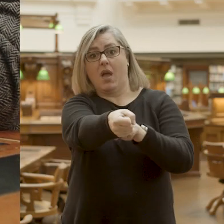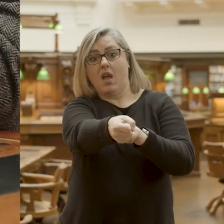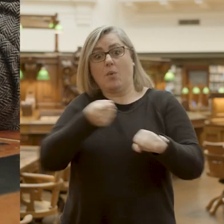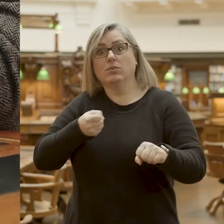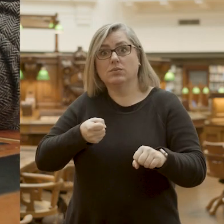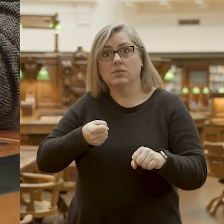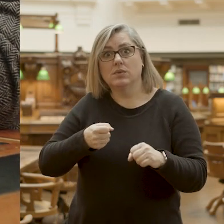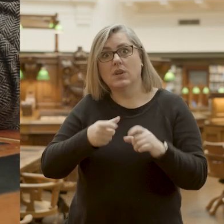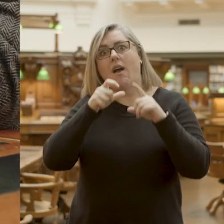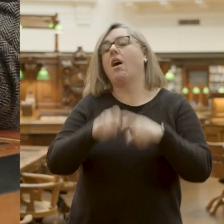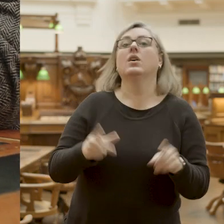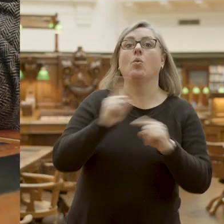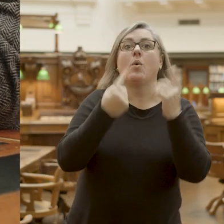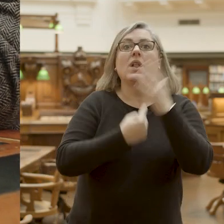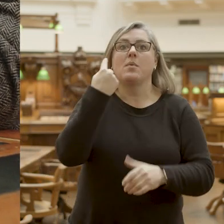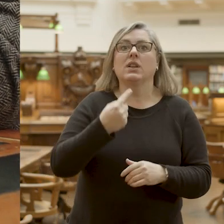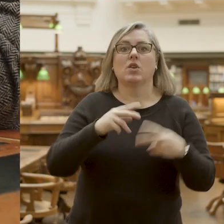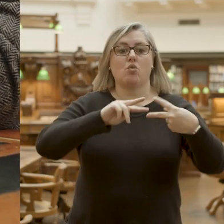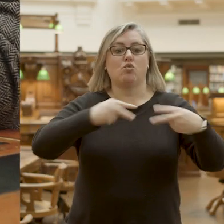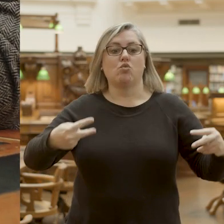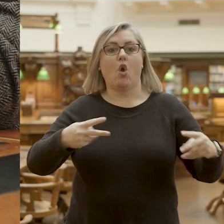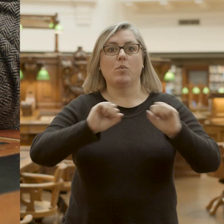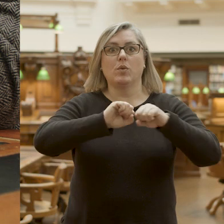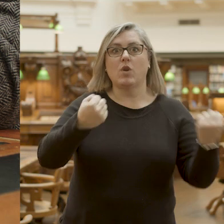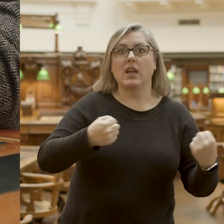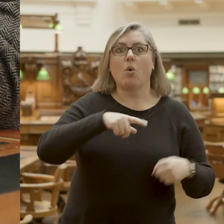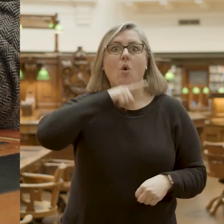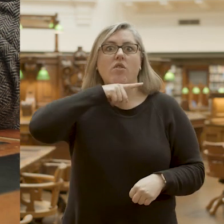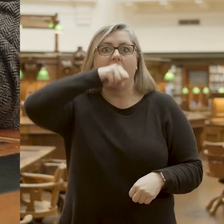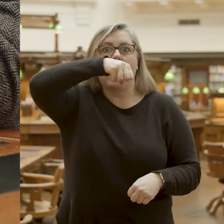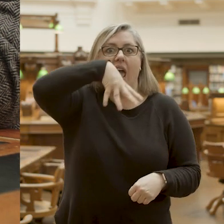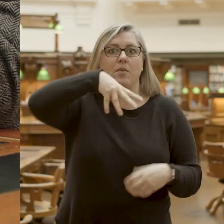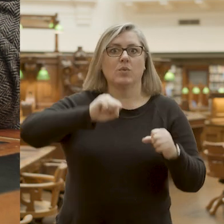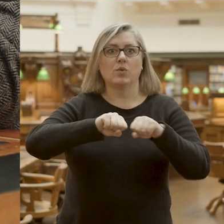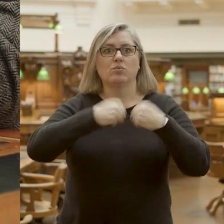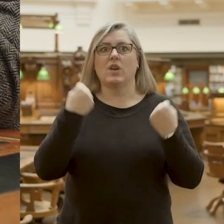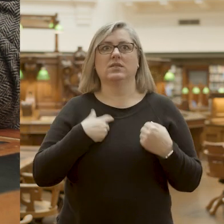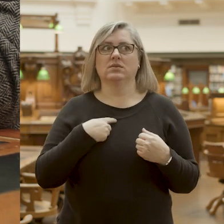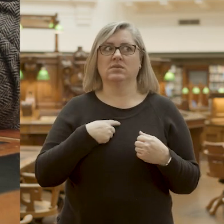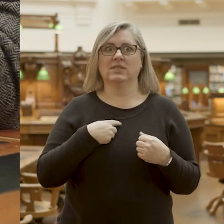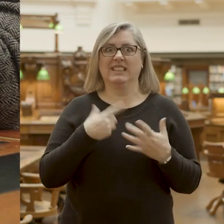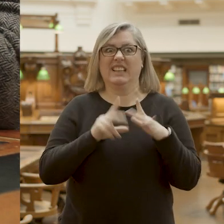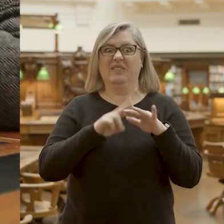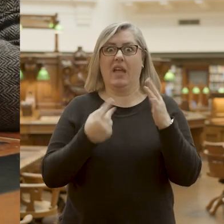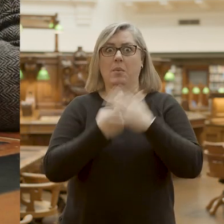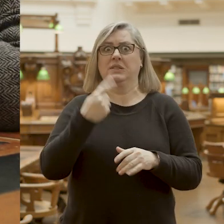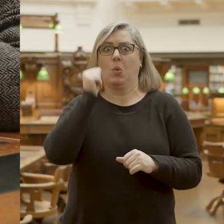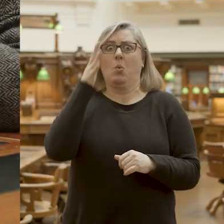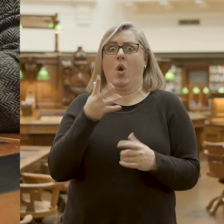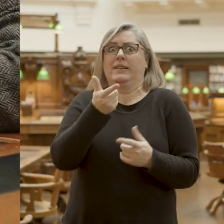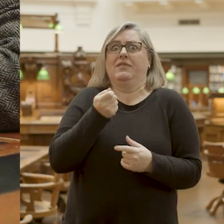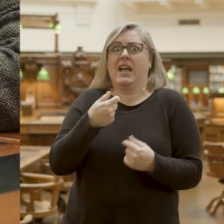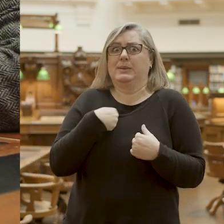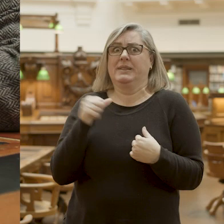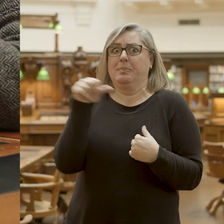right now, either the rope will break or the lamp will break. Either way, they're not having me back at the State Library. I'm going to make it